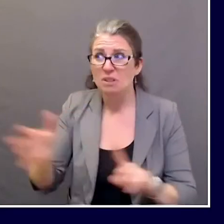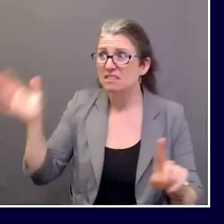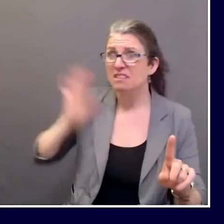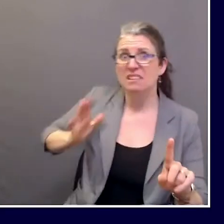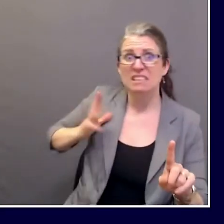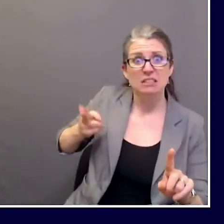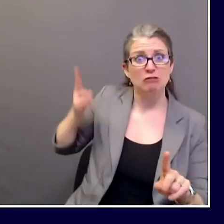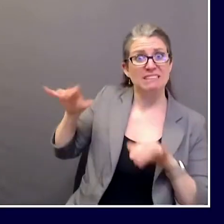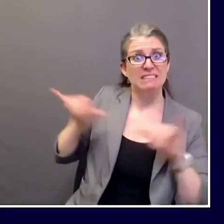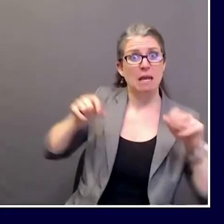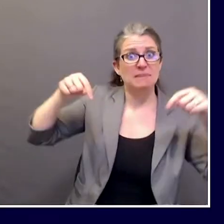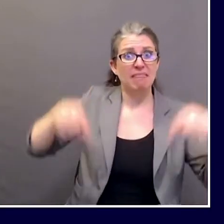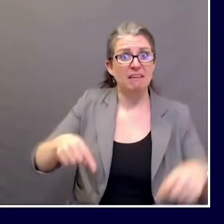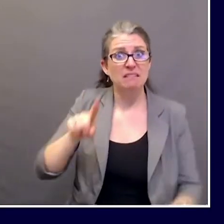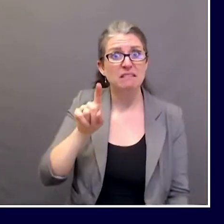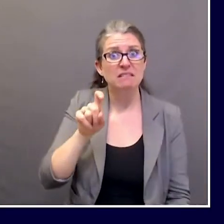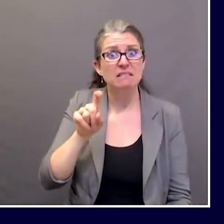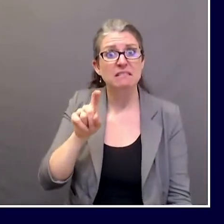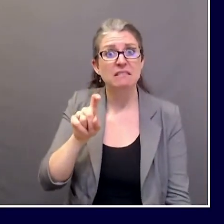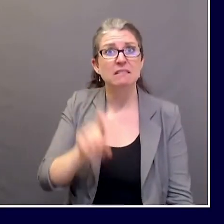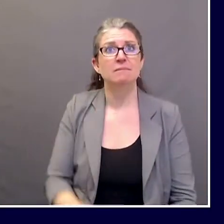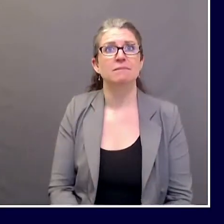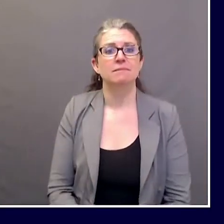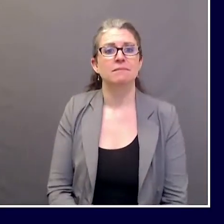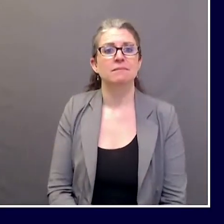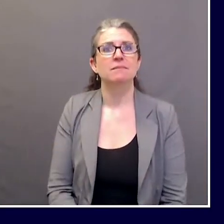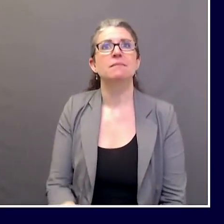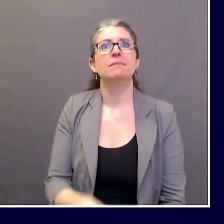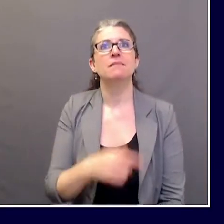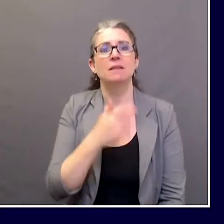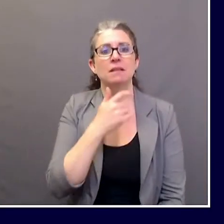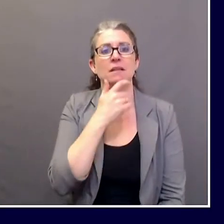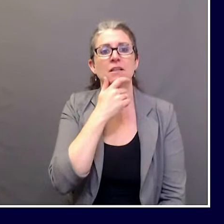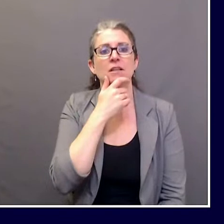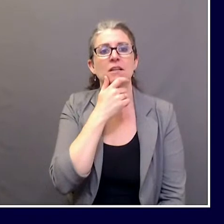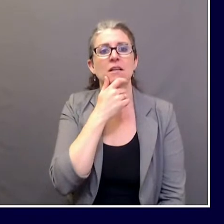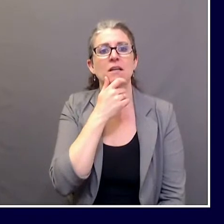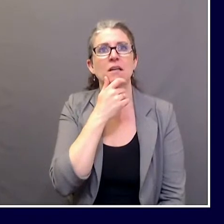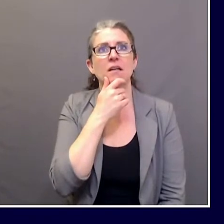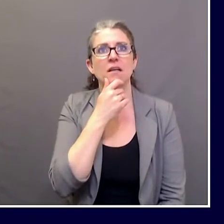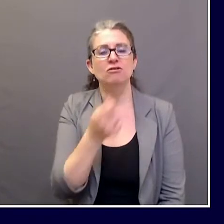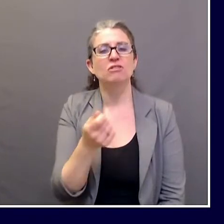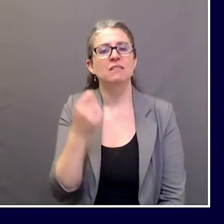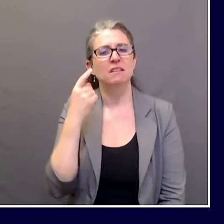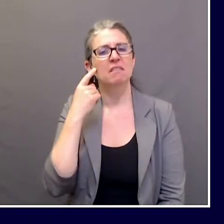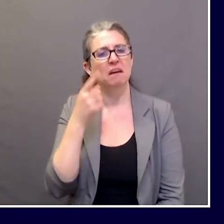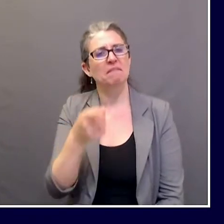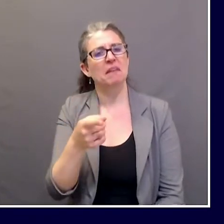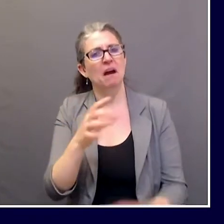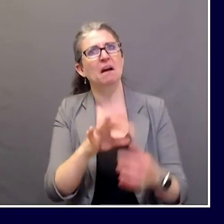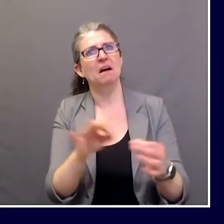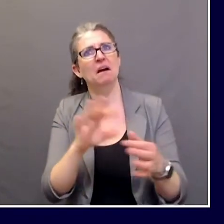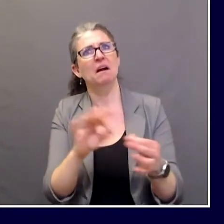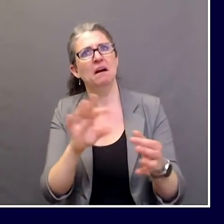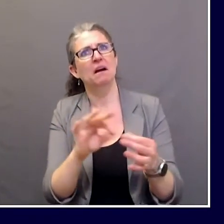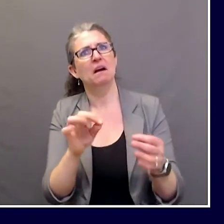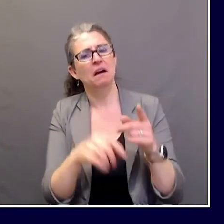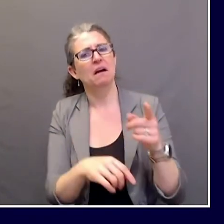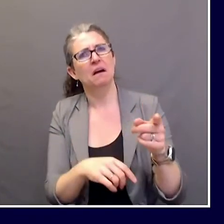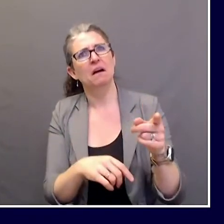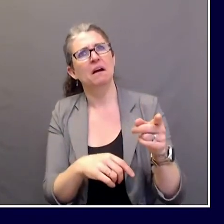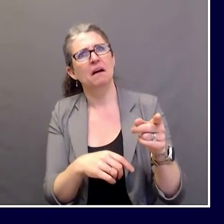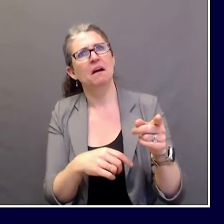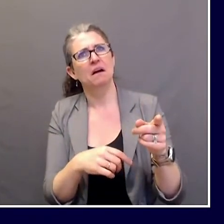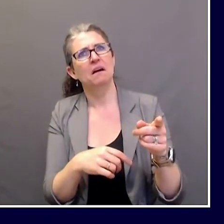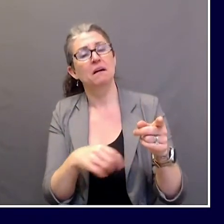So Brian, I've been thinking a lot about this. There's not necessarily a clear analog or parallel that comes to mind. And